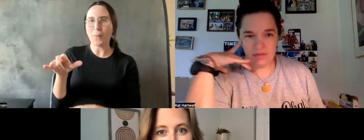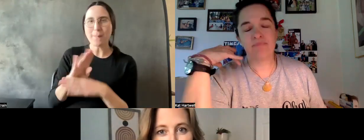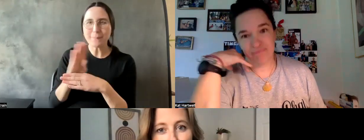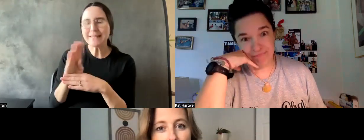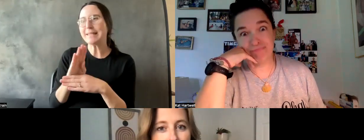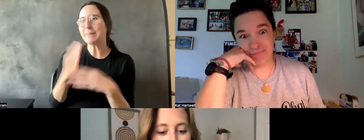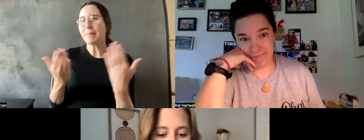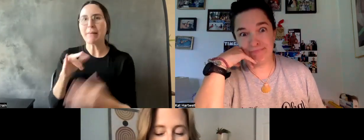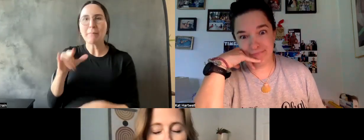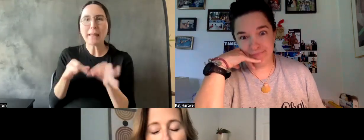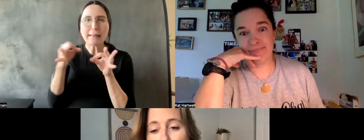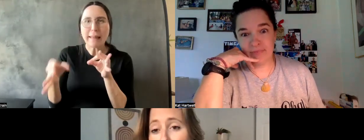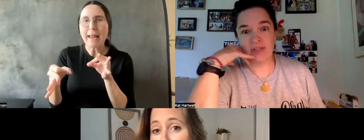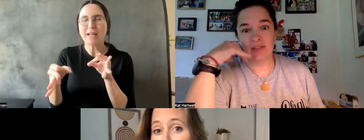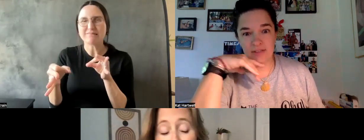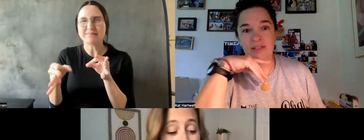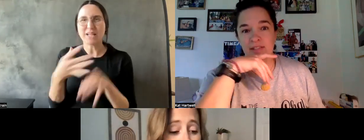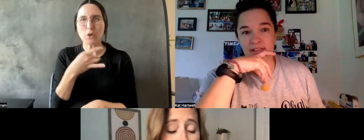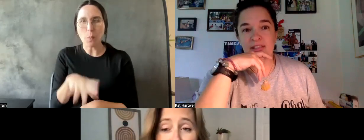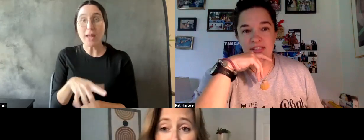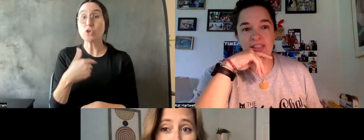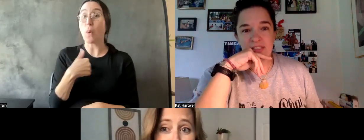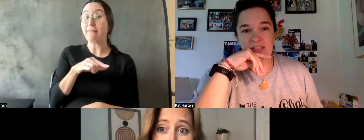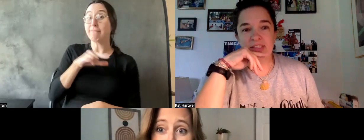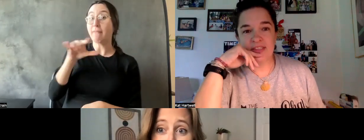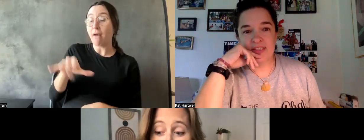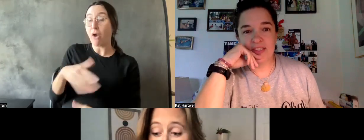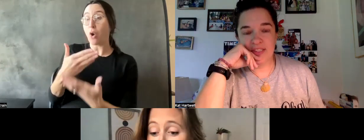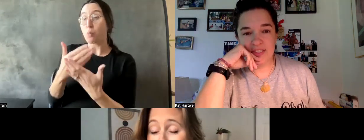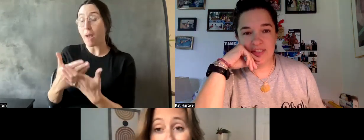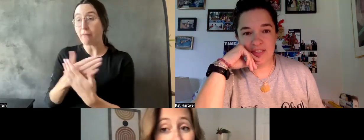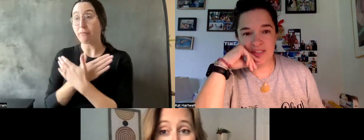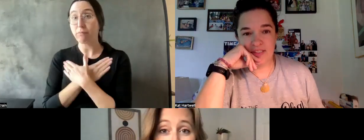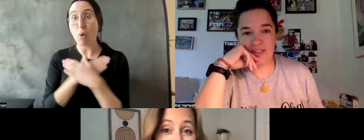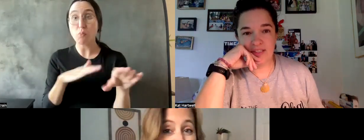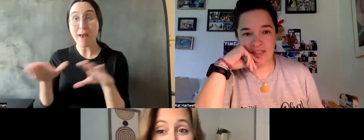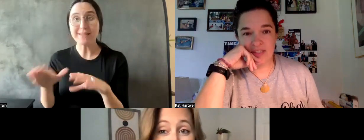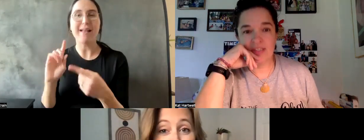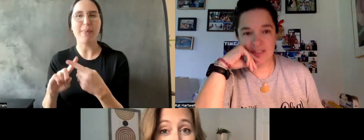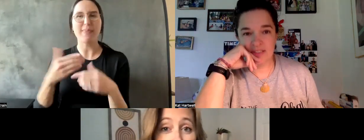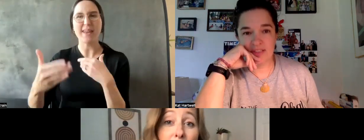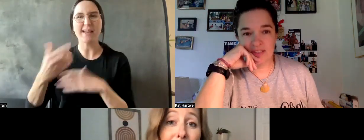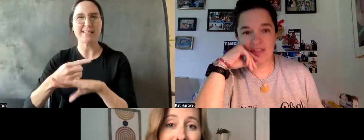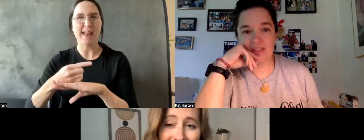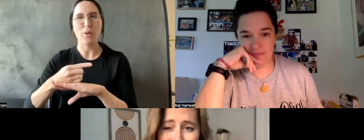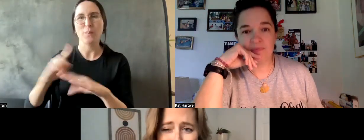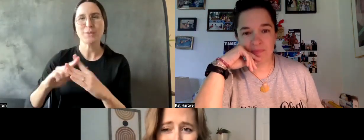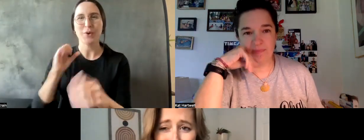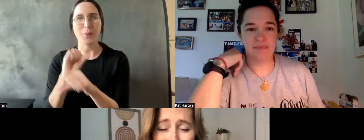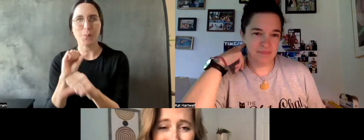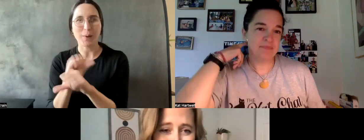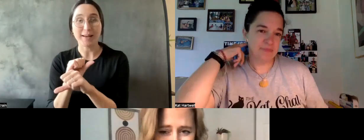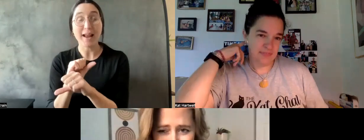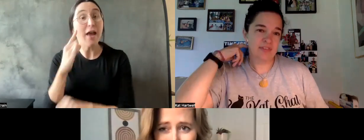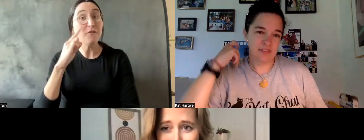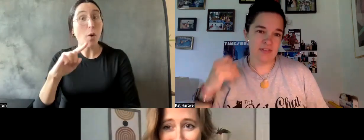shoot for 3 or 4 days, and then travel home. And as far as the prep goes, I mean, I do it in the airport and I do it